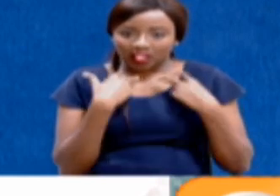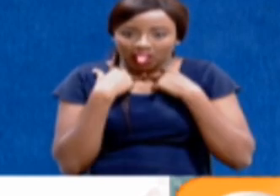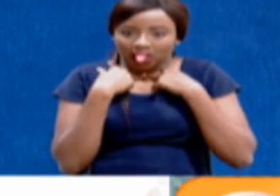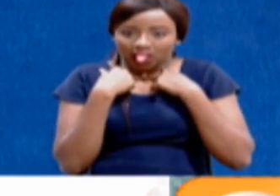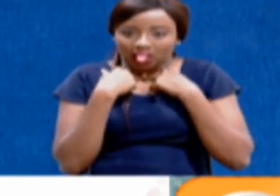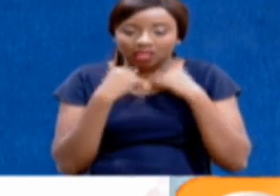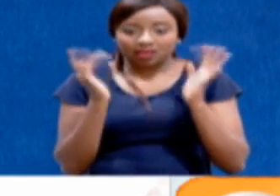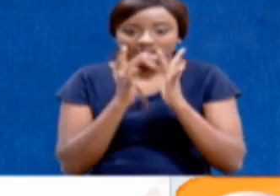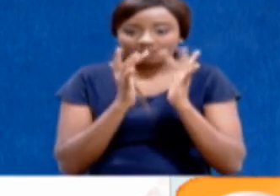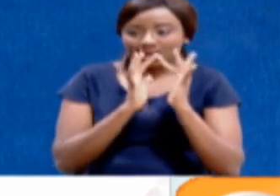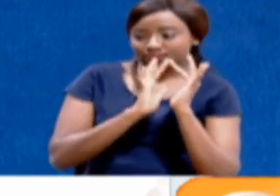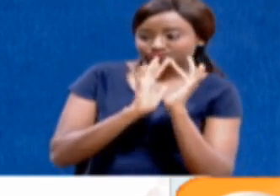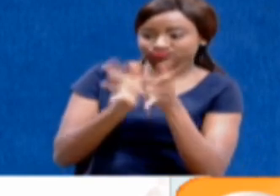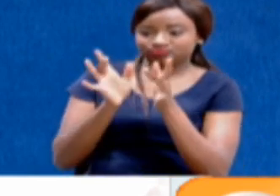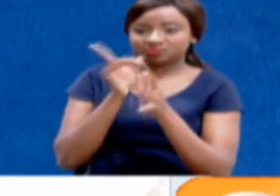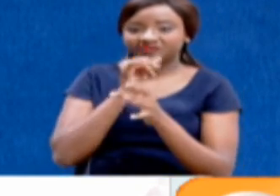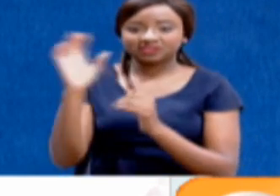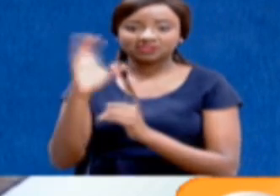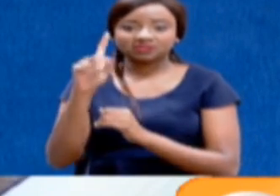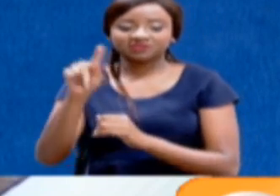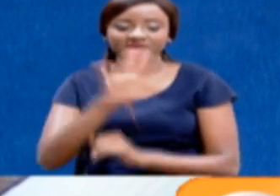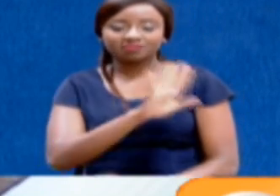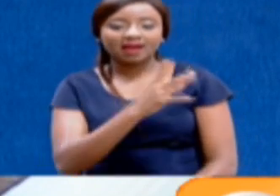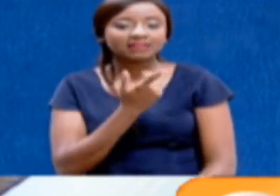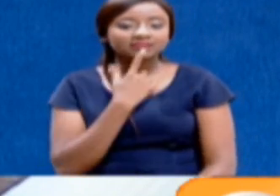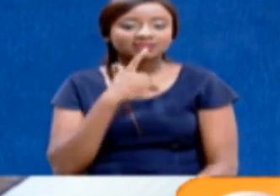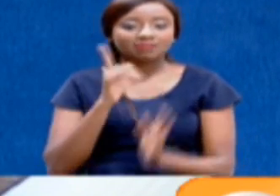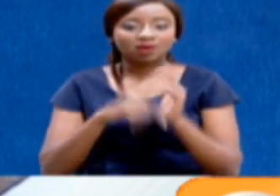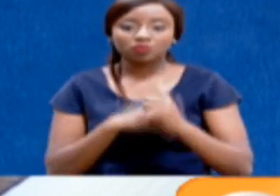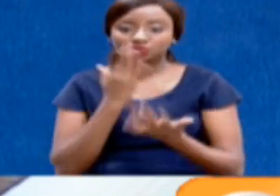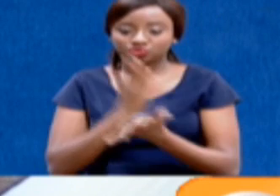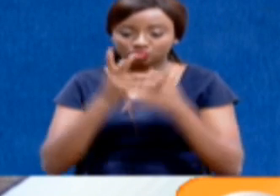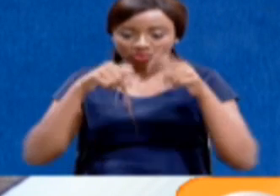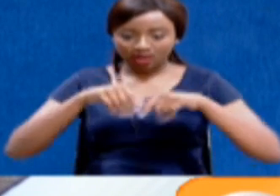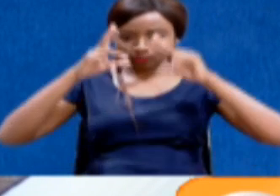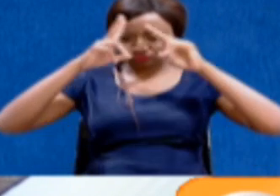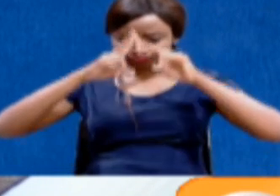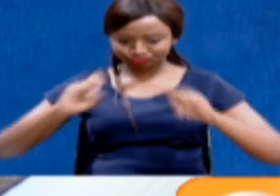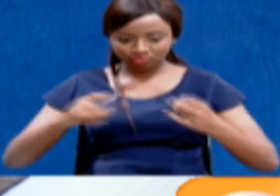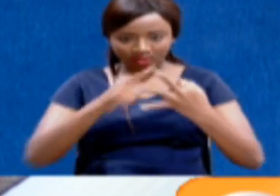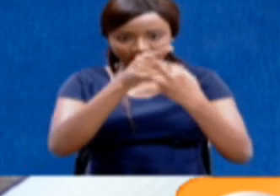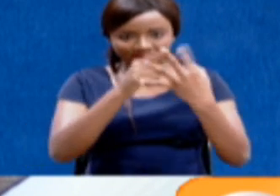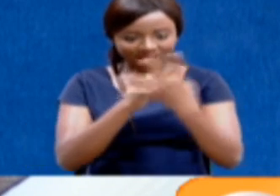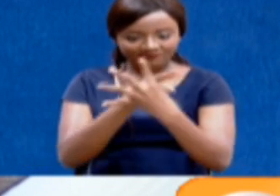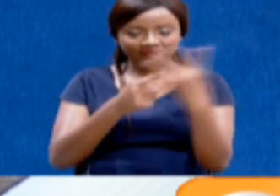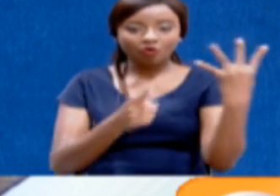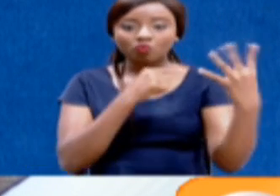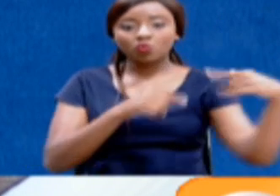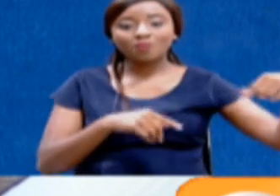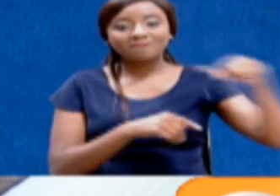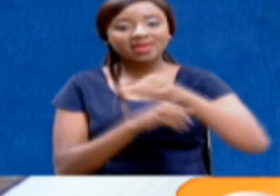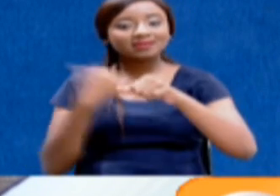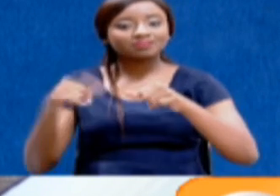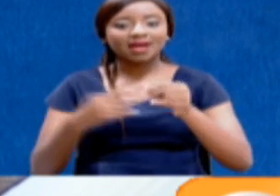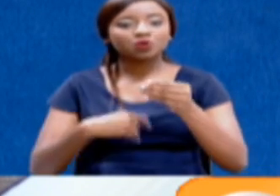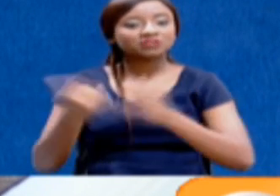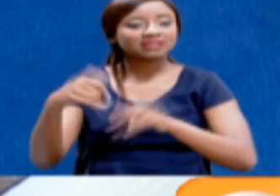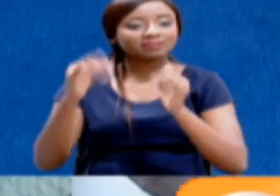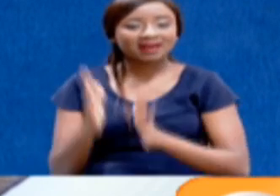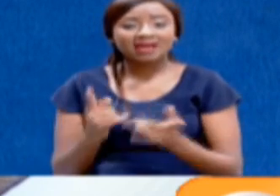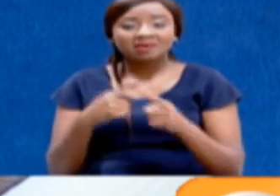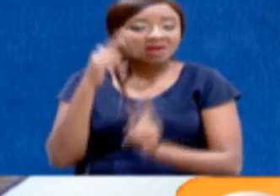email response to Citizen TV, CS says it is currently probing 4 retailers who have delayed payment to suppliers